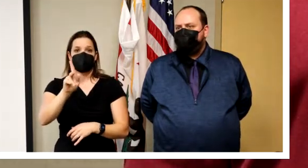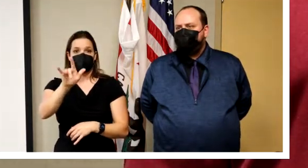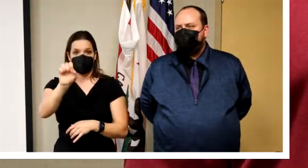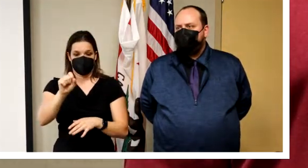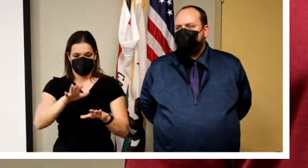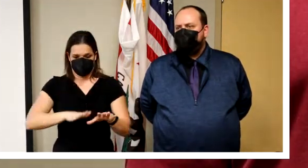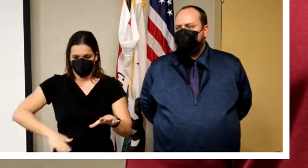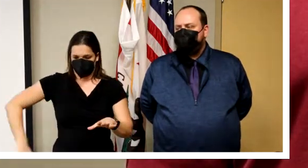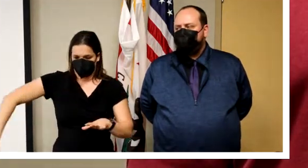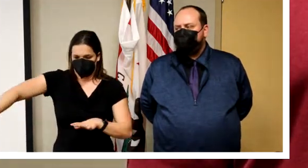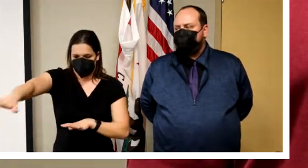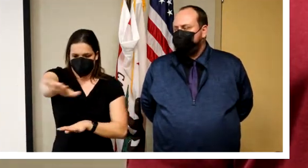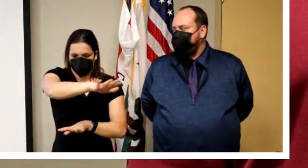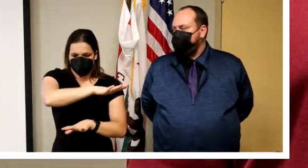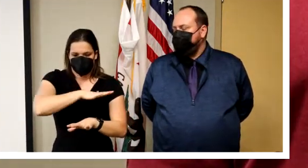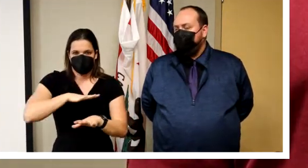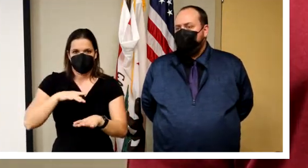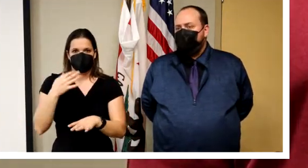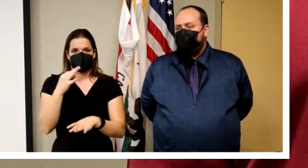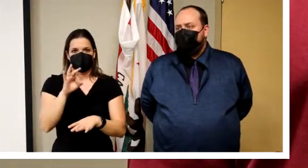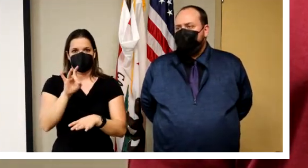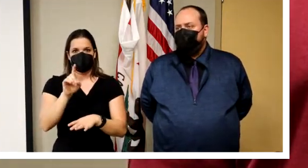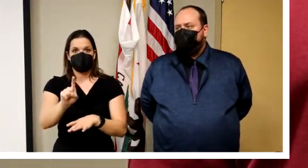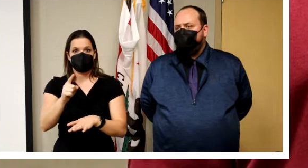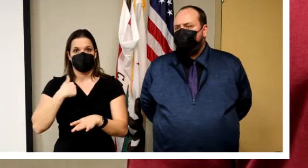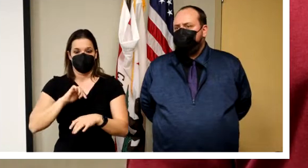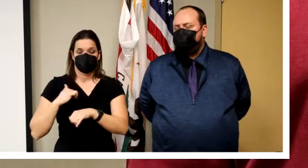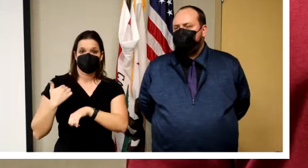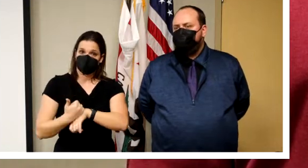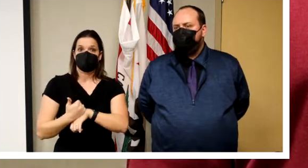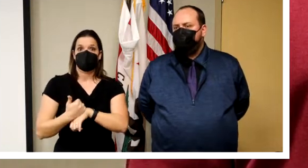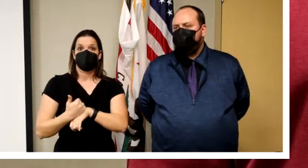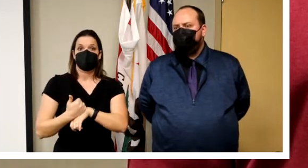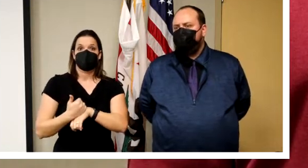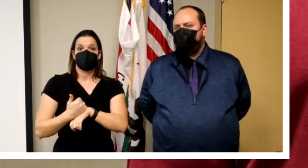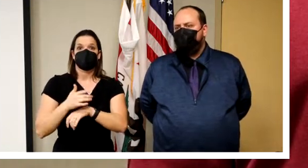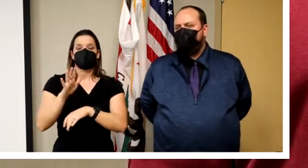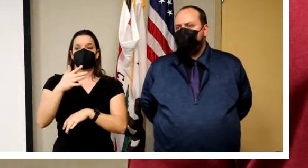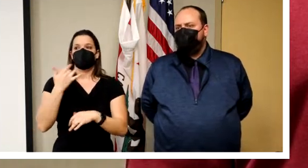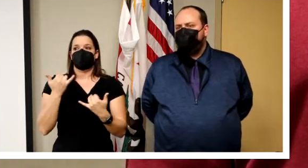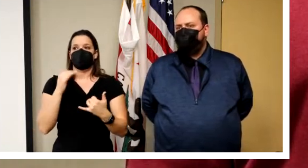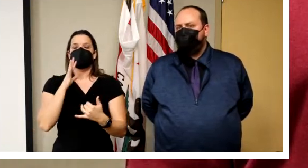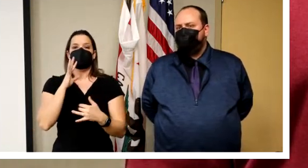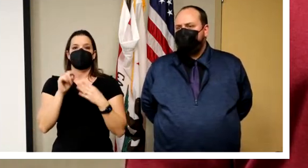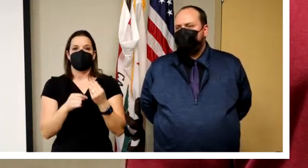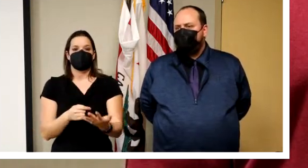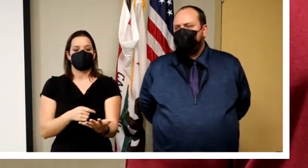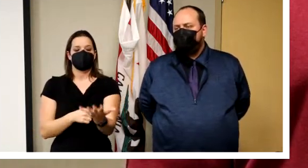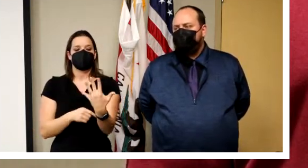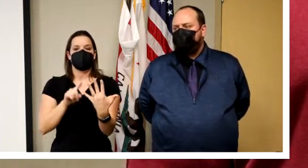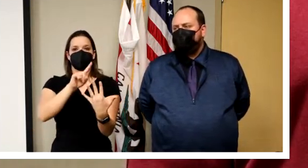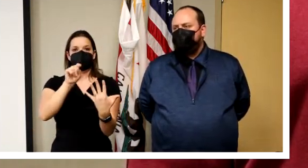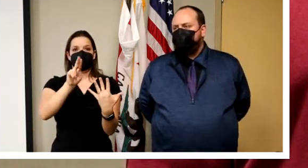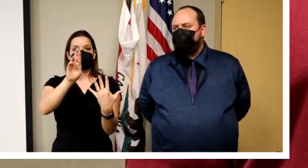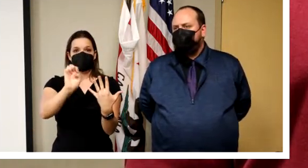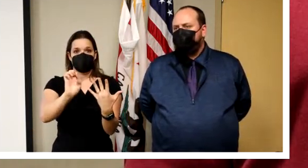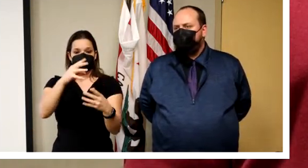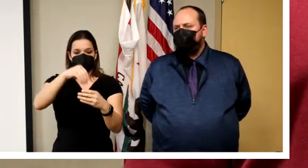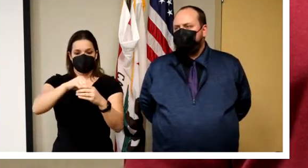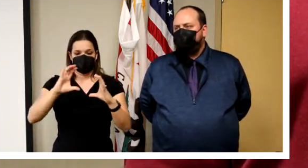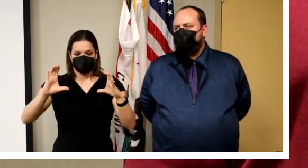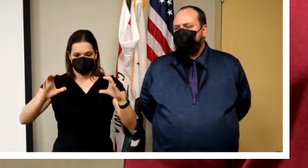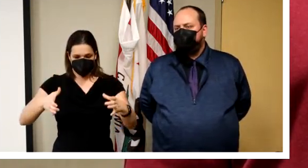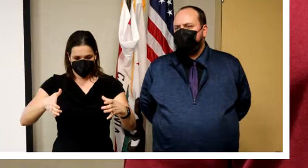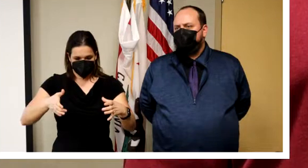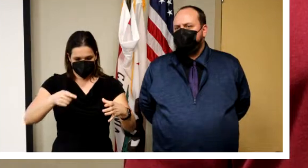in which the district was formed. Okay. So we're just talking about the 5 zones inside that